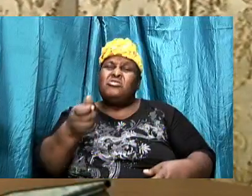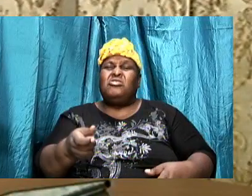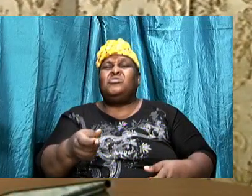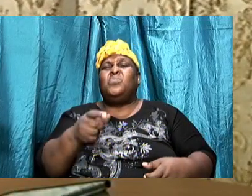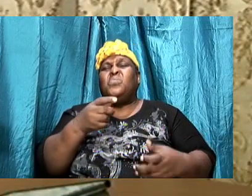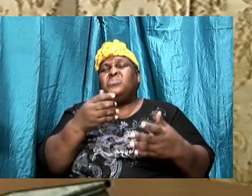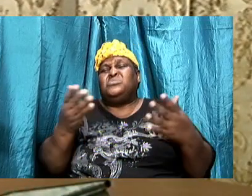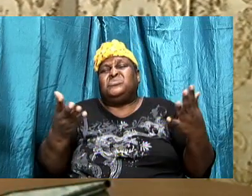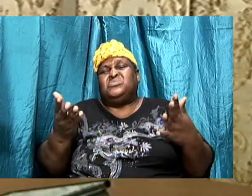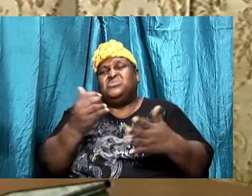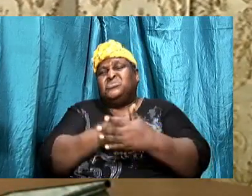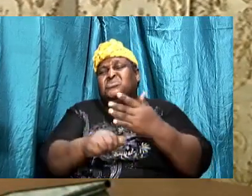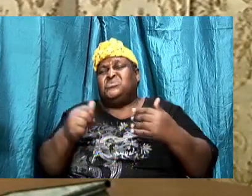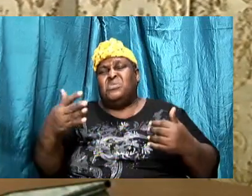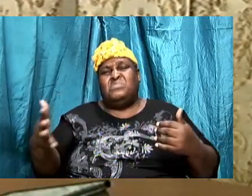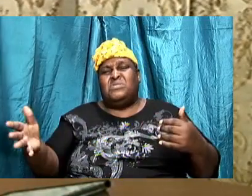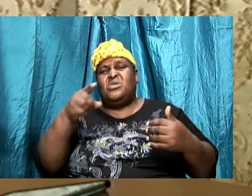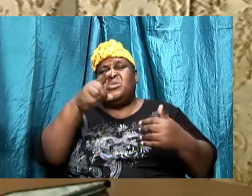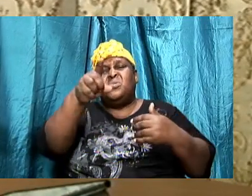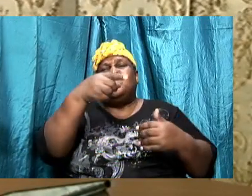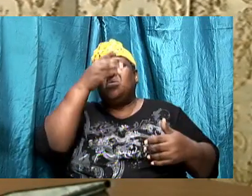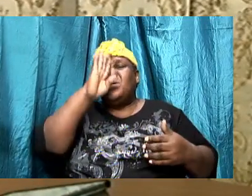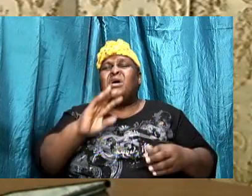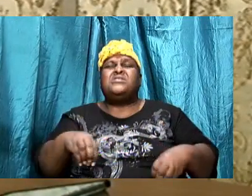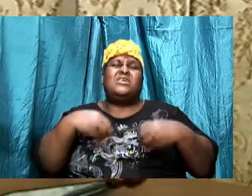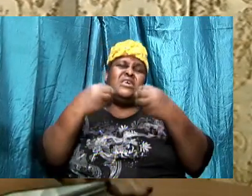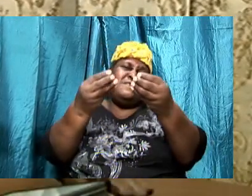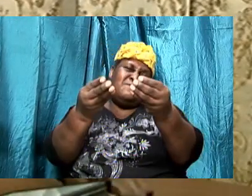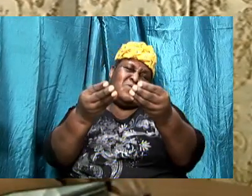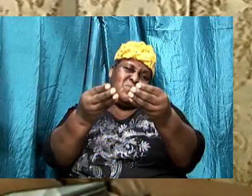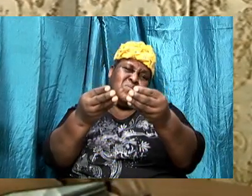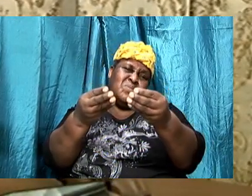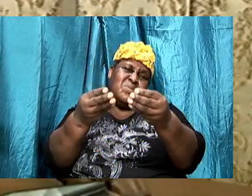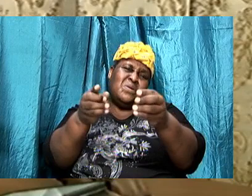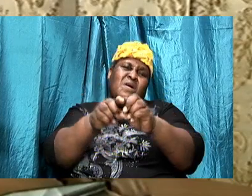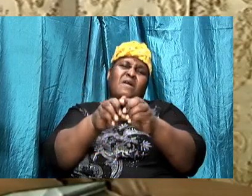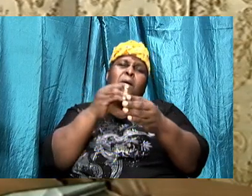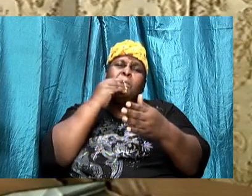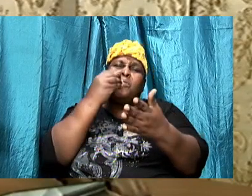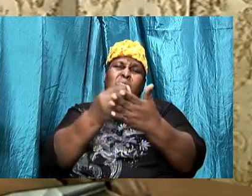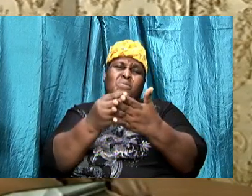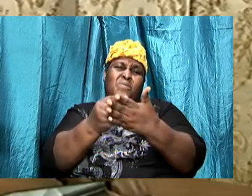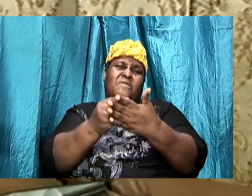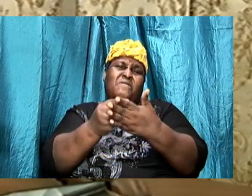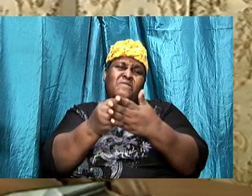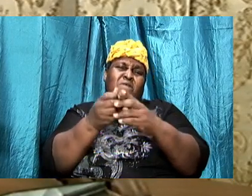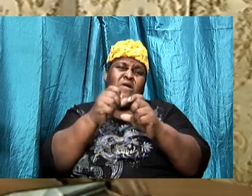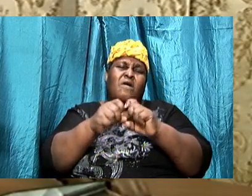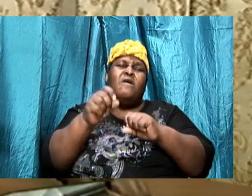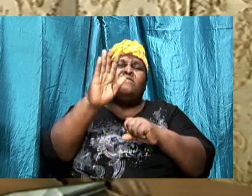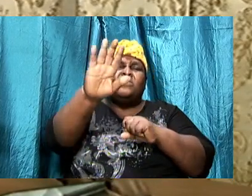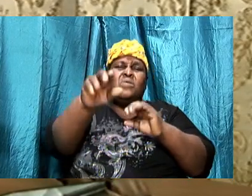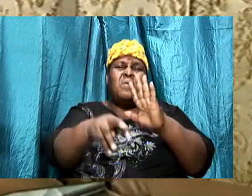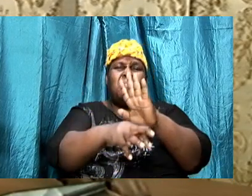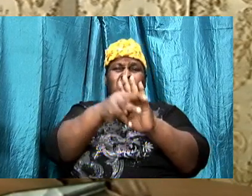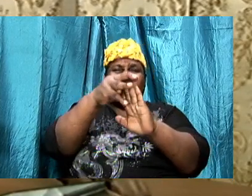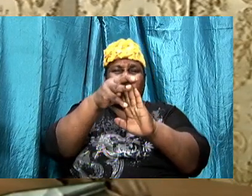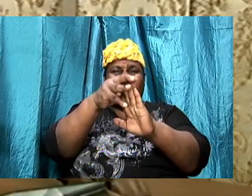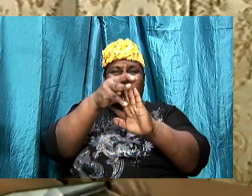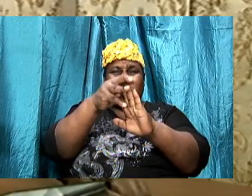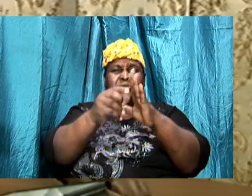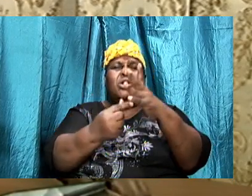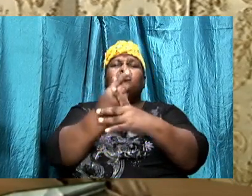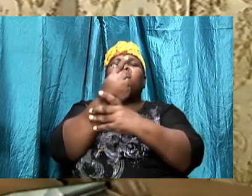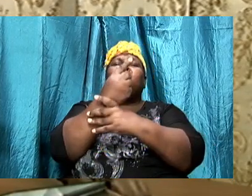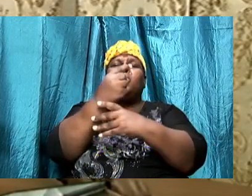not something that God gives you as an approval of your maturity and your